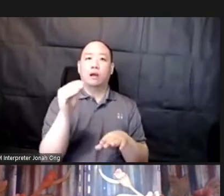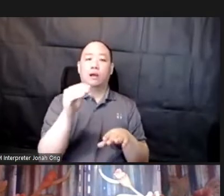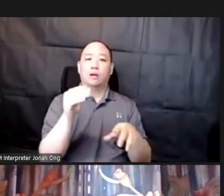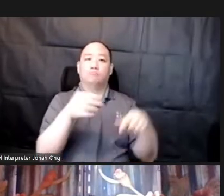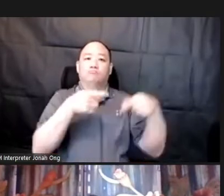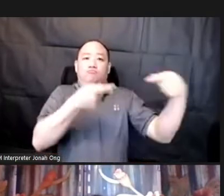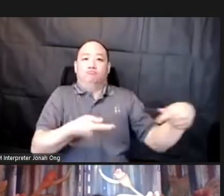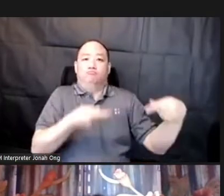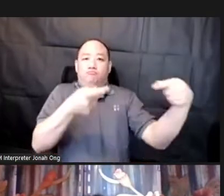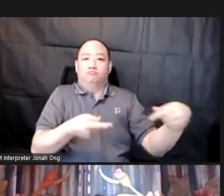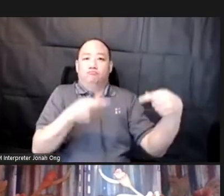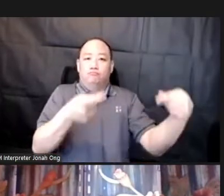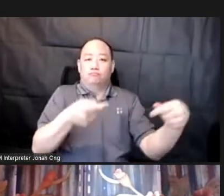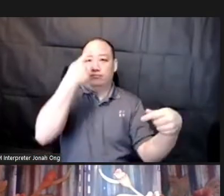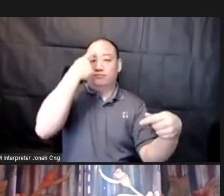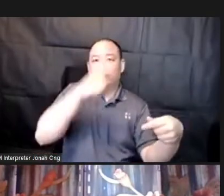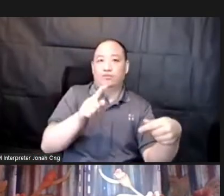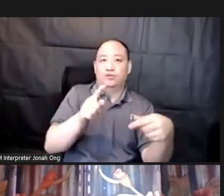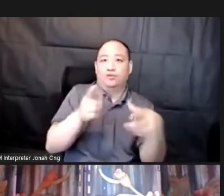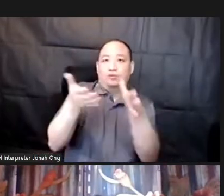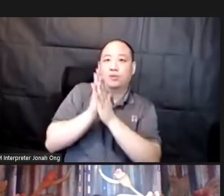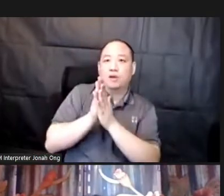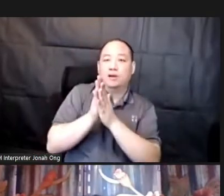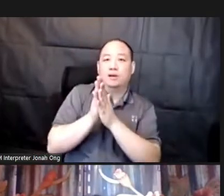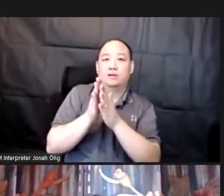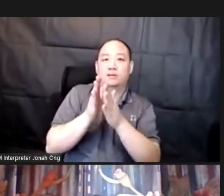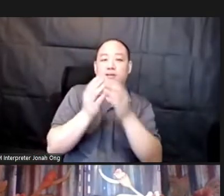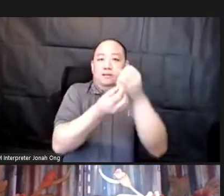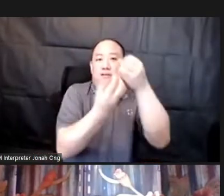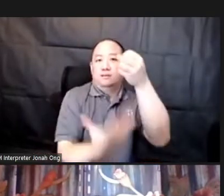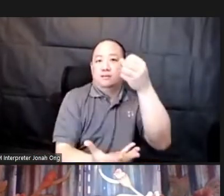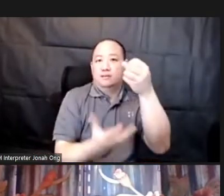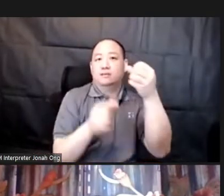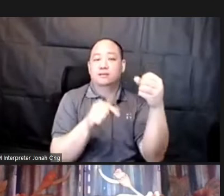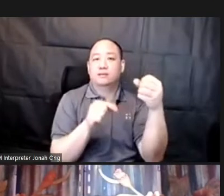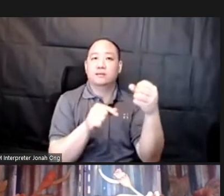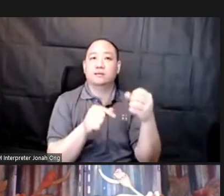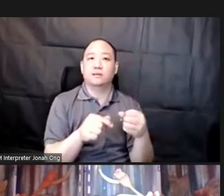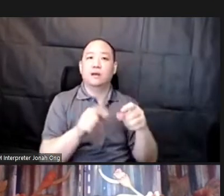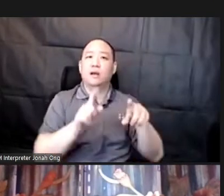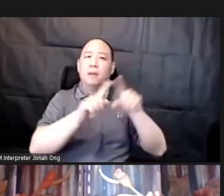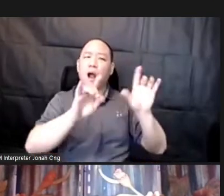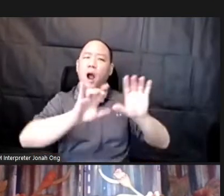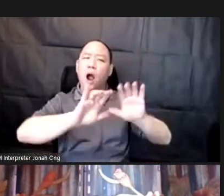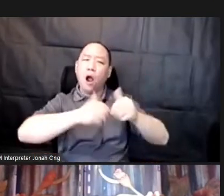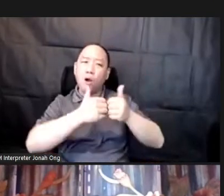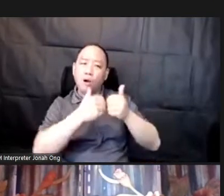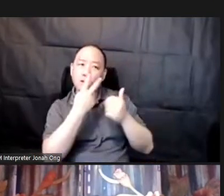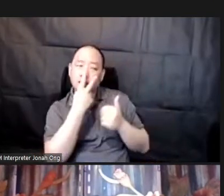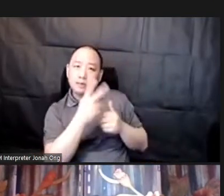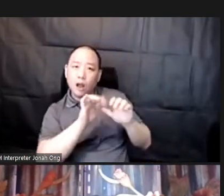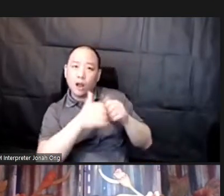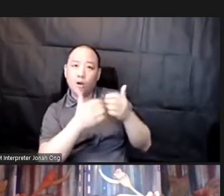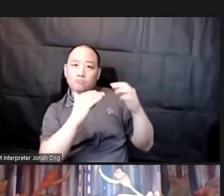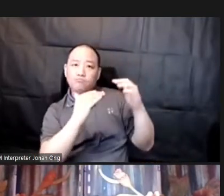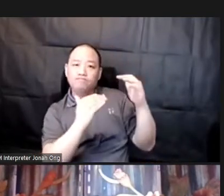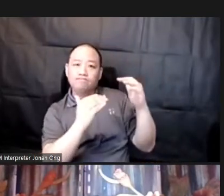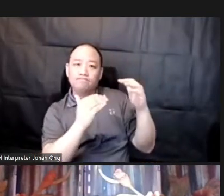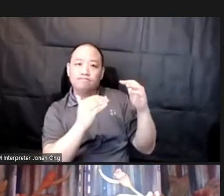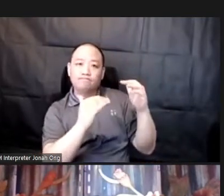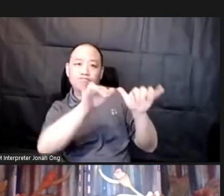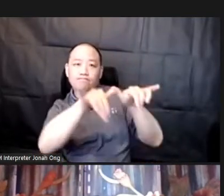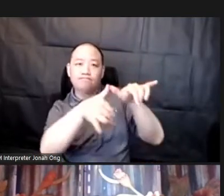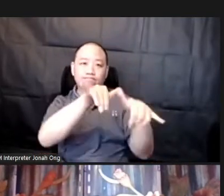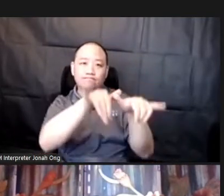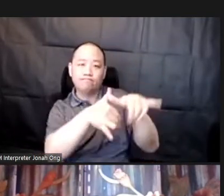as transparent as it could be. So it's really difficult to evaluate the successes and to the extent of NEP in the past few years. Now, I'm not